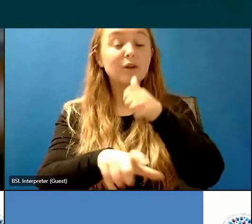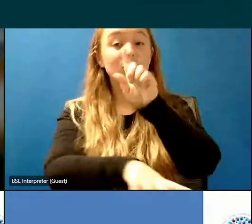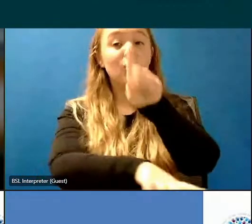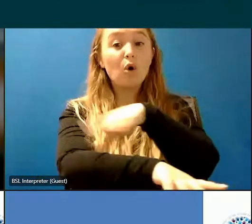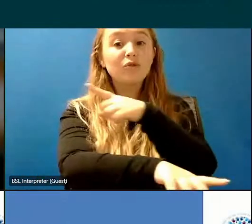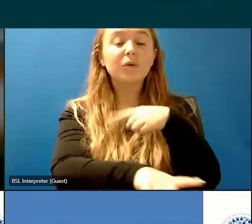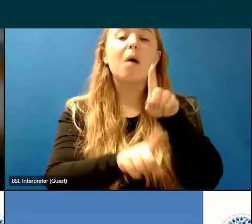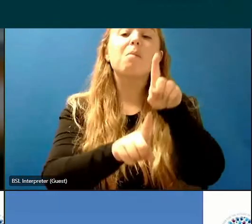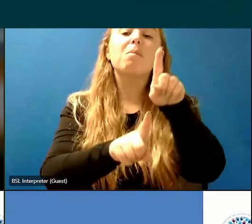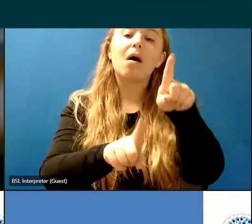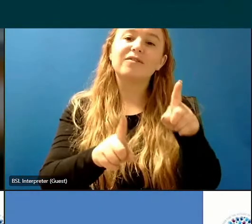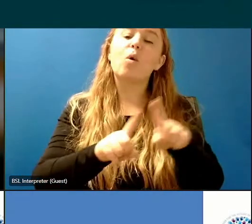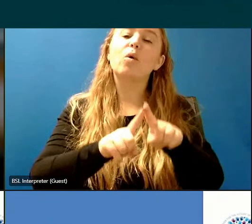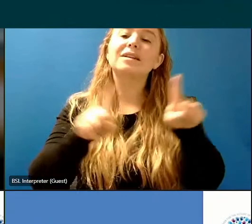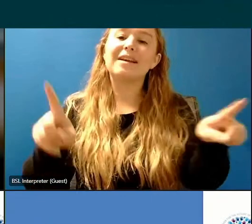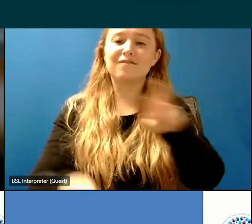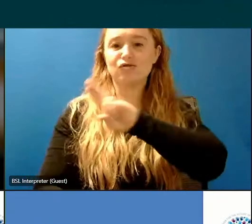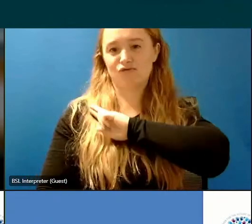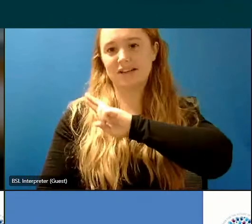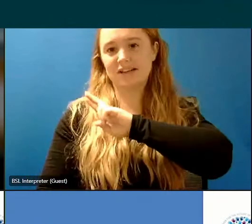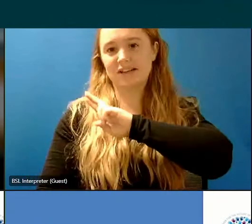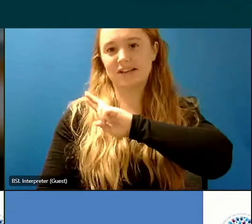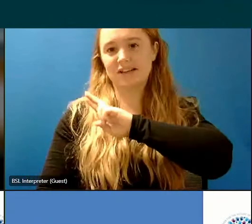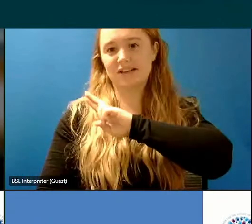different things.